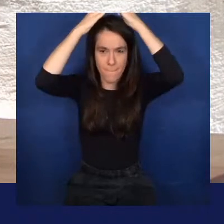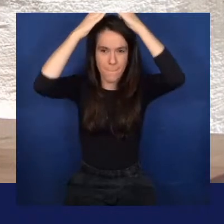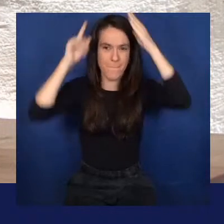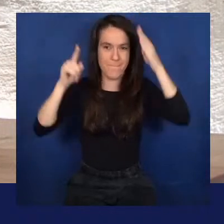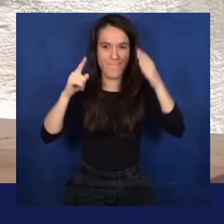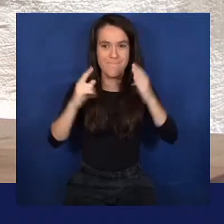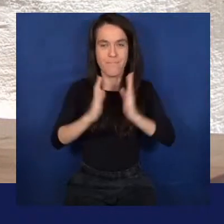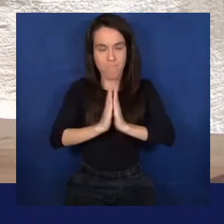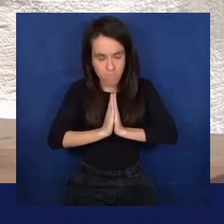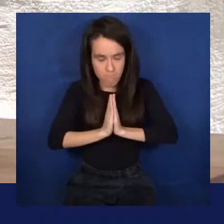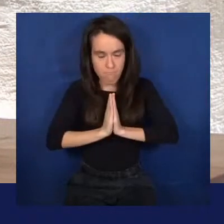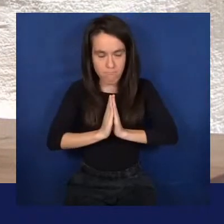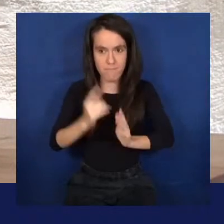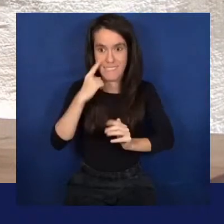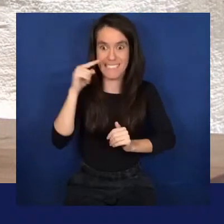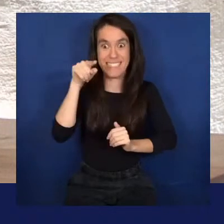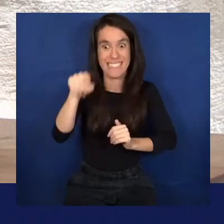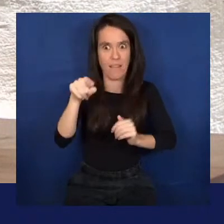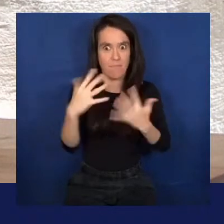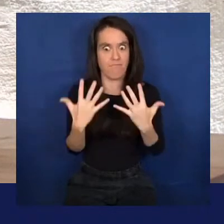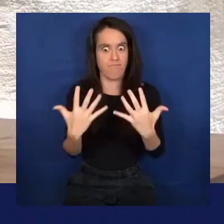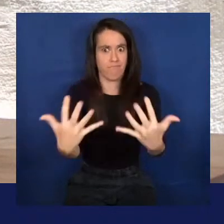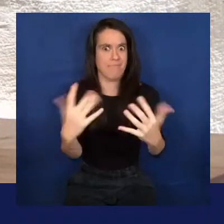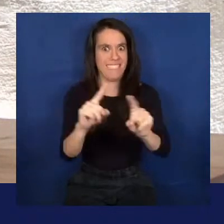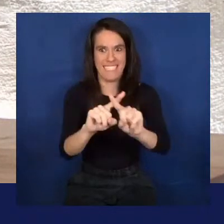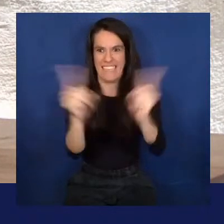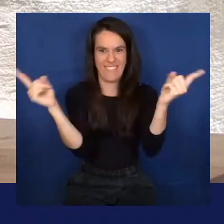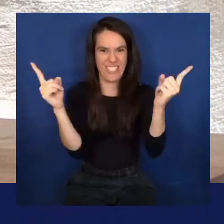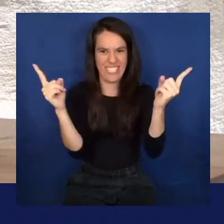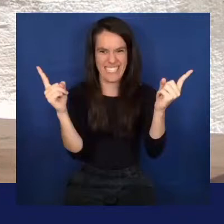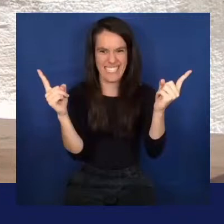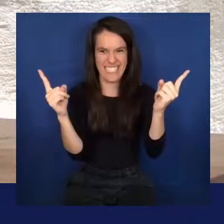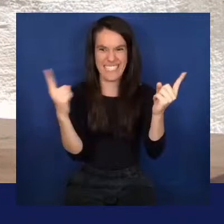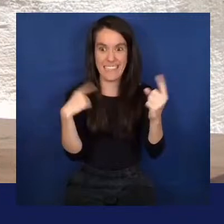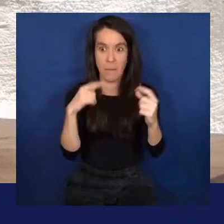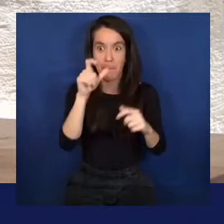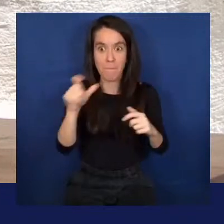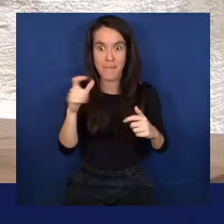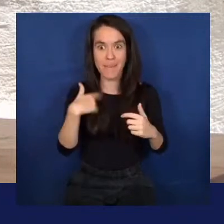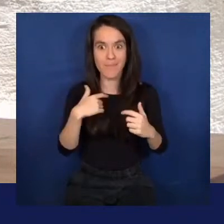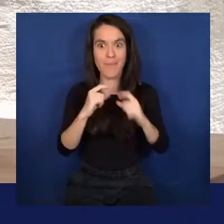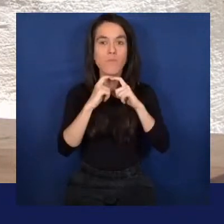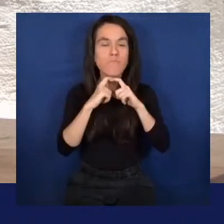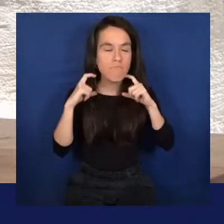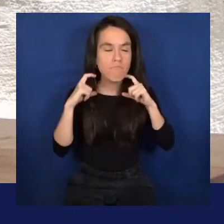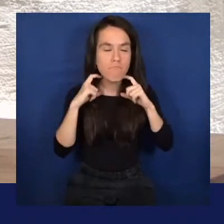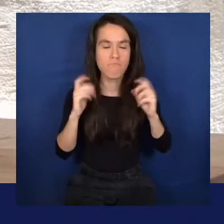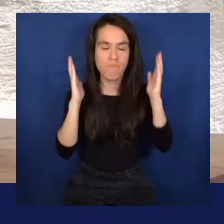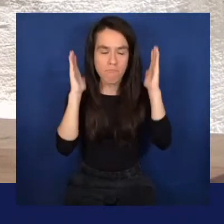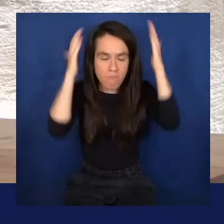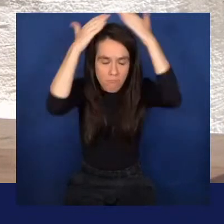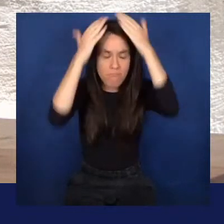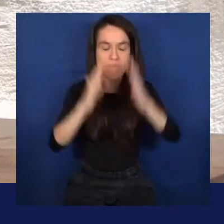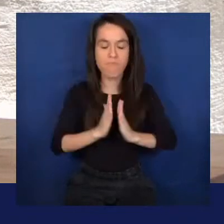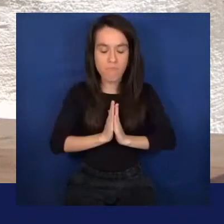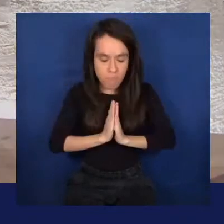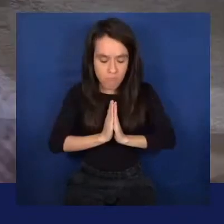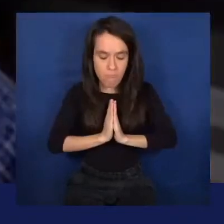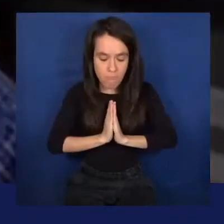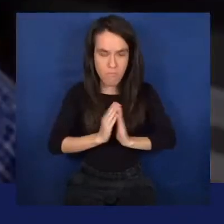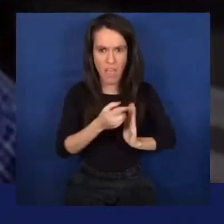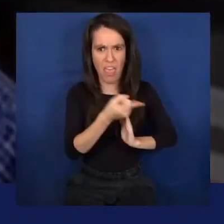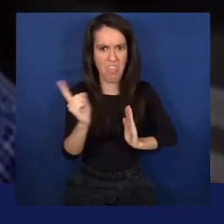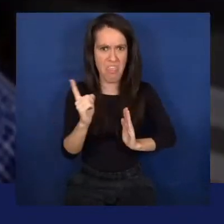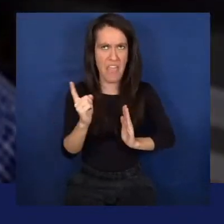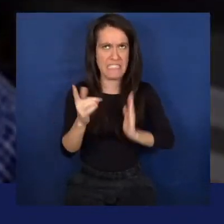know this is a very different crowd. I mean, mostly when you're talking to Cardinals, you're talking to quite elderly men who are not particularly technically savvy, so there